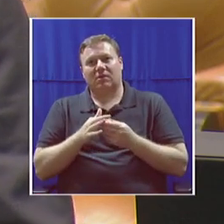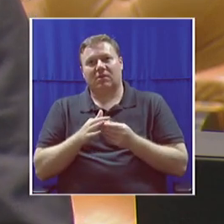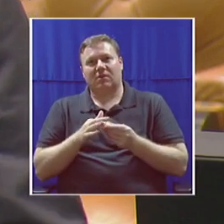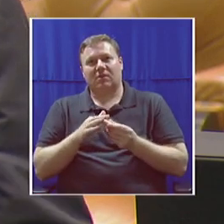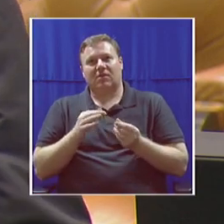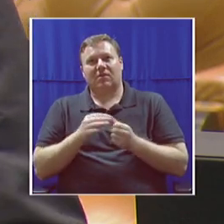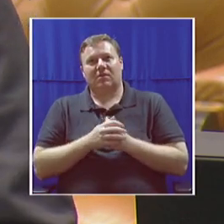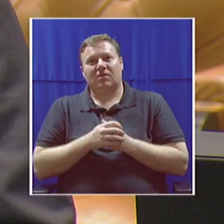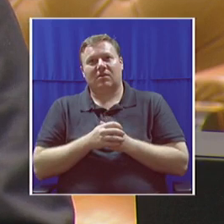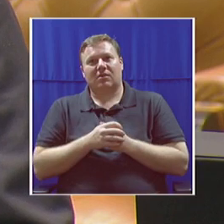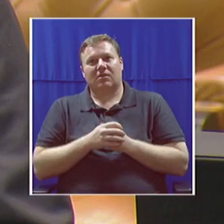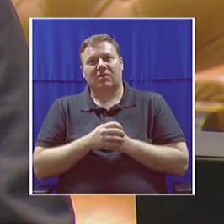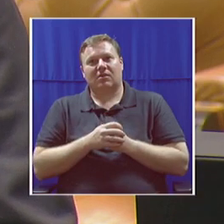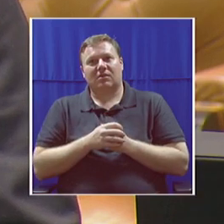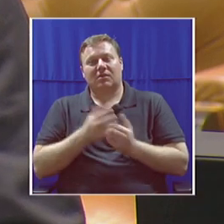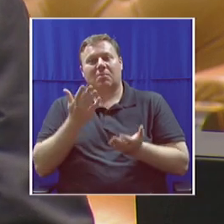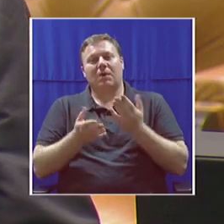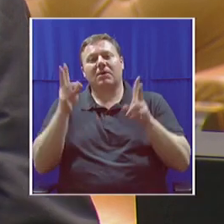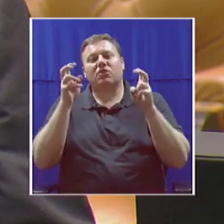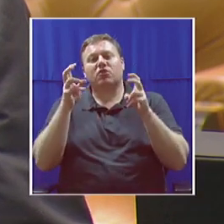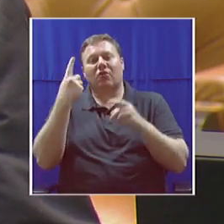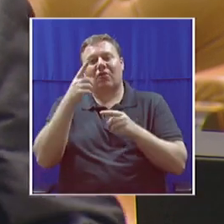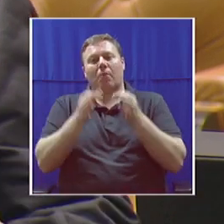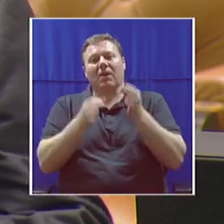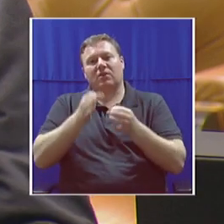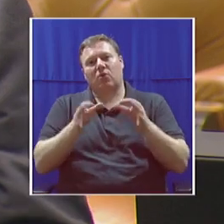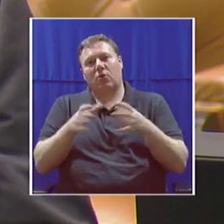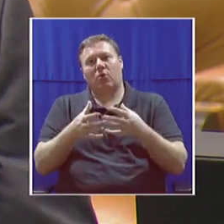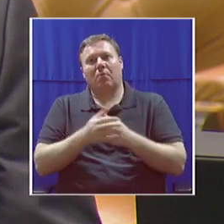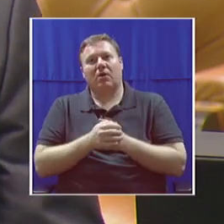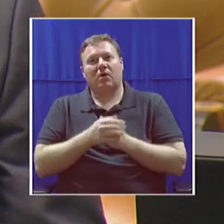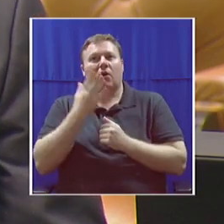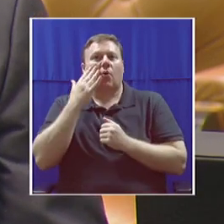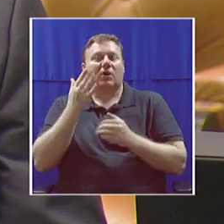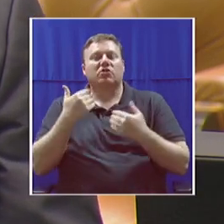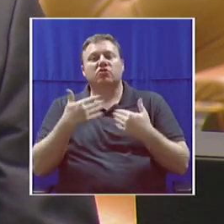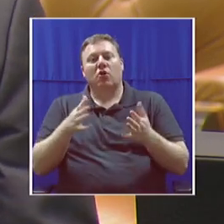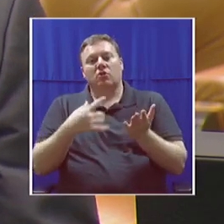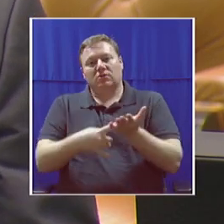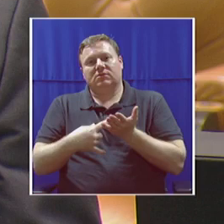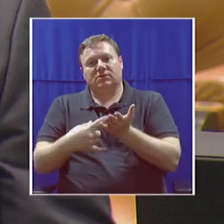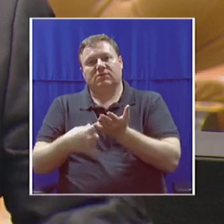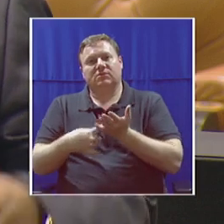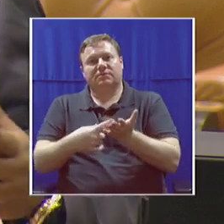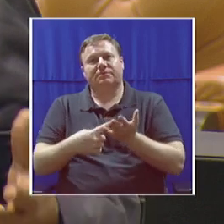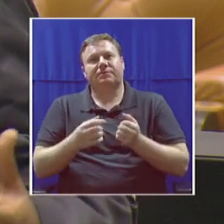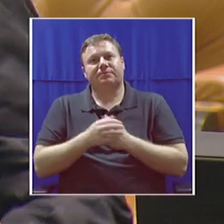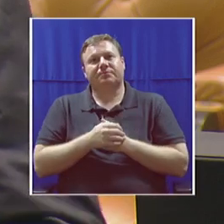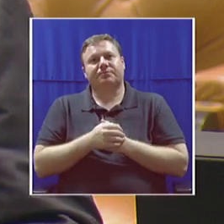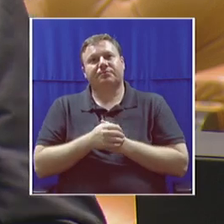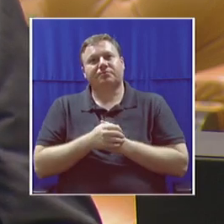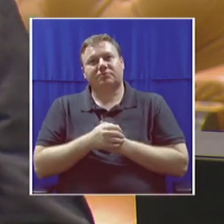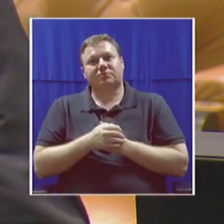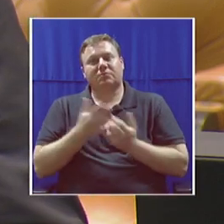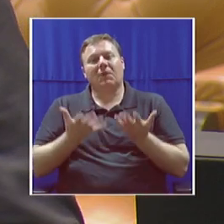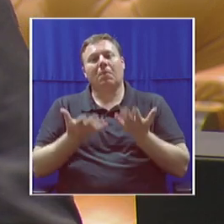that belongs to a particular political party maybe when we begin to debate that we might perhaps agree